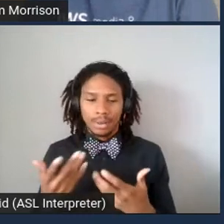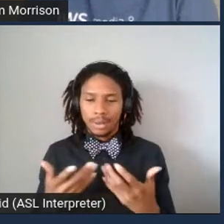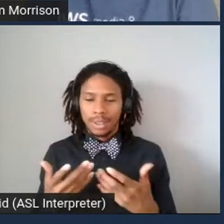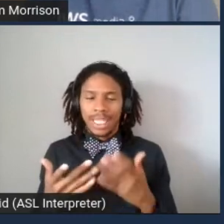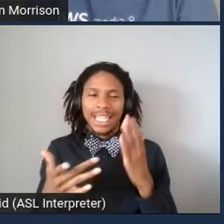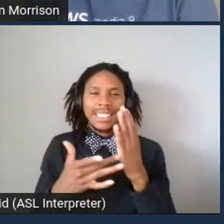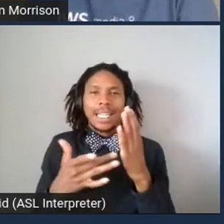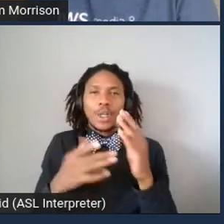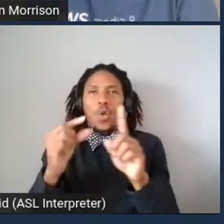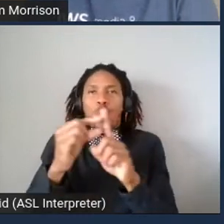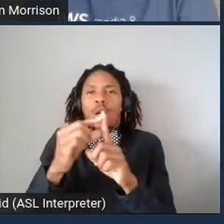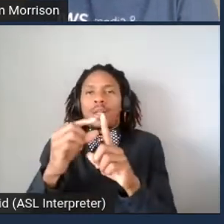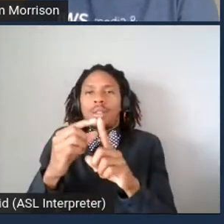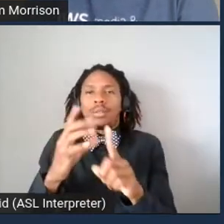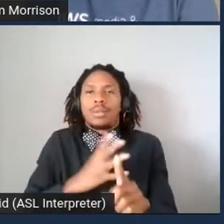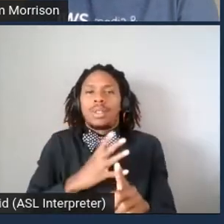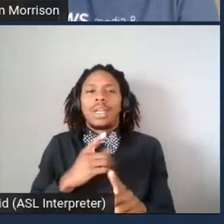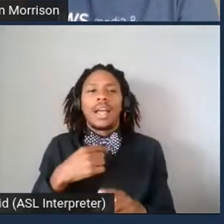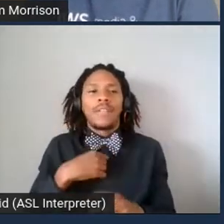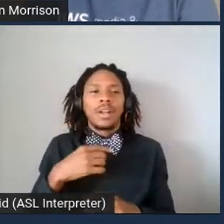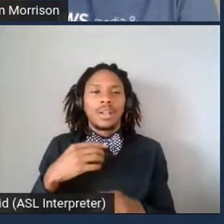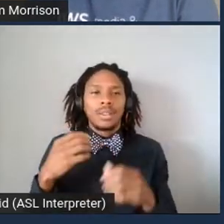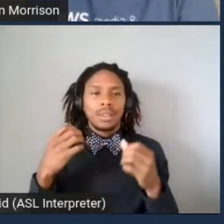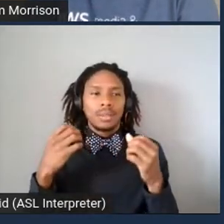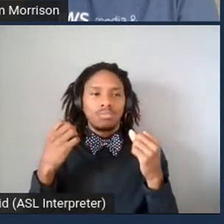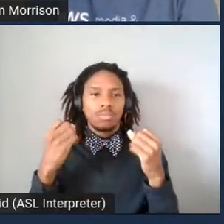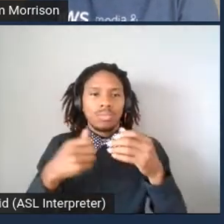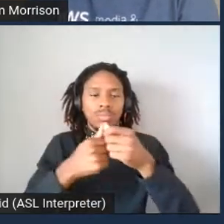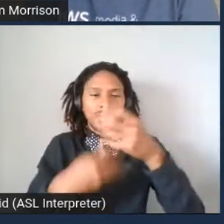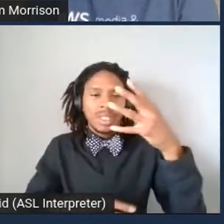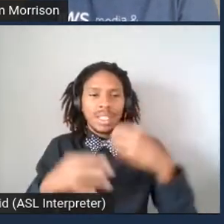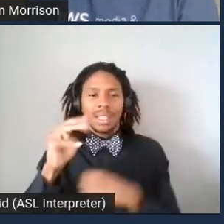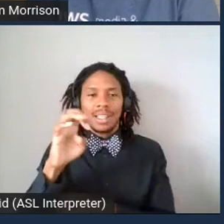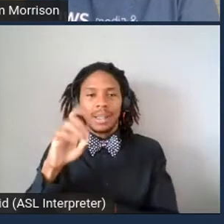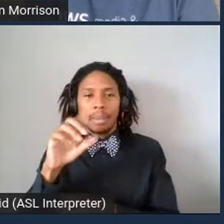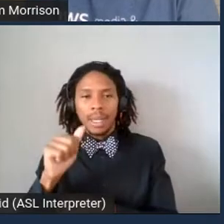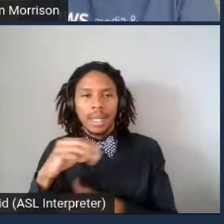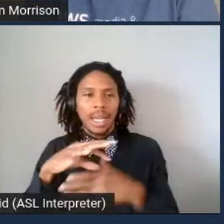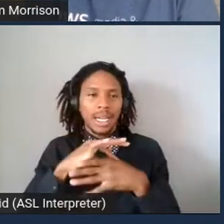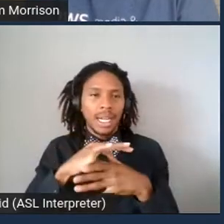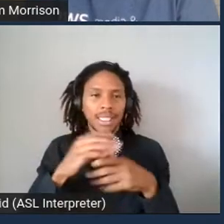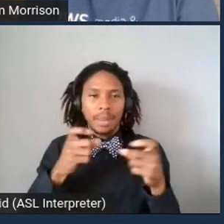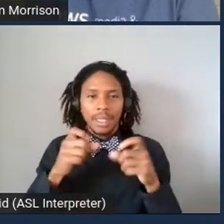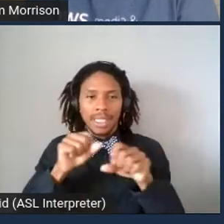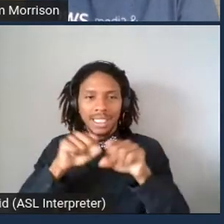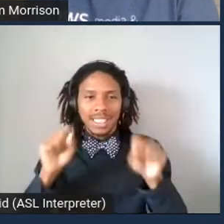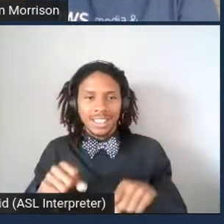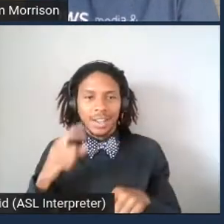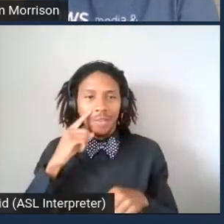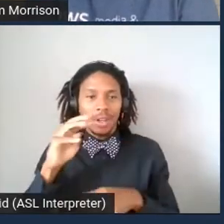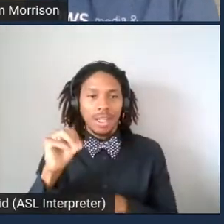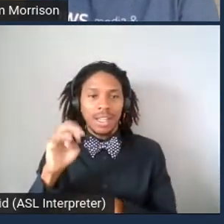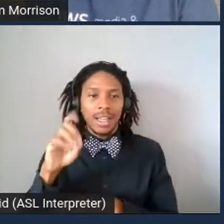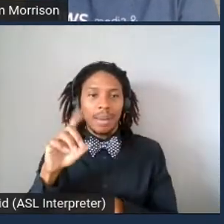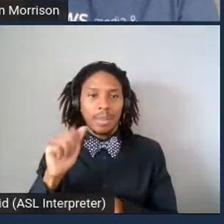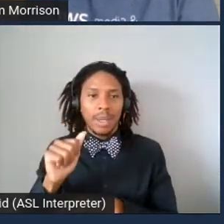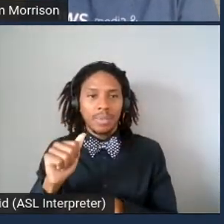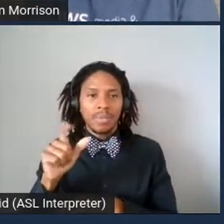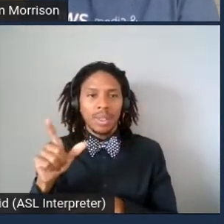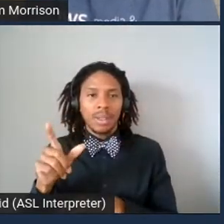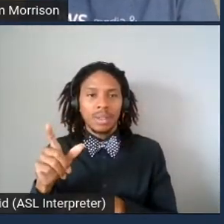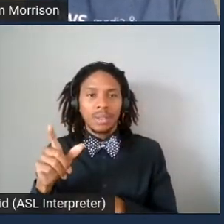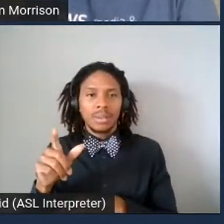technical term for it, but if you have like a warehouse of media, right, a content management system for media, right, where you would dump a lot